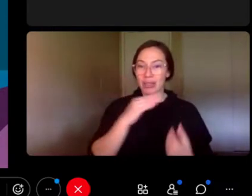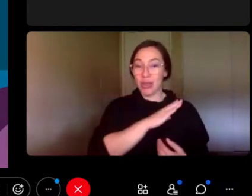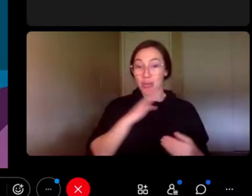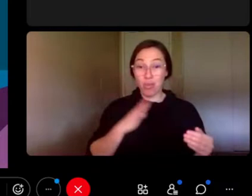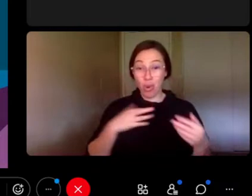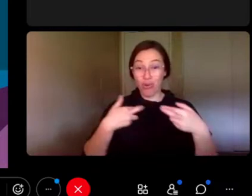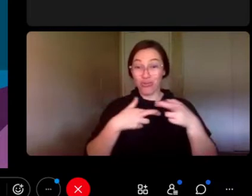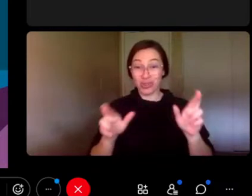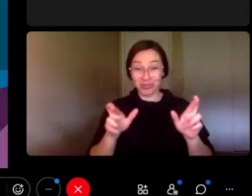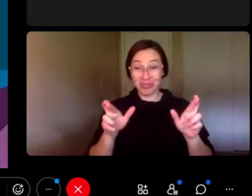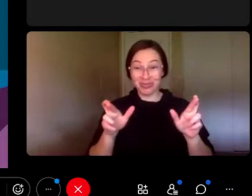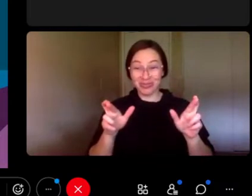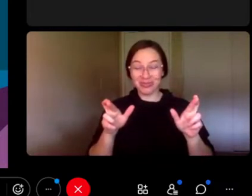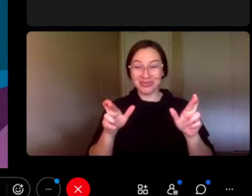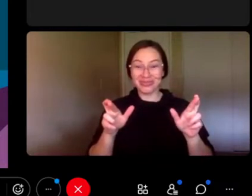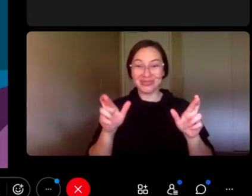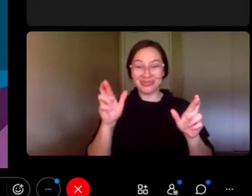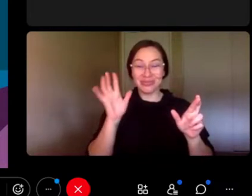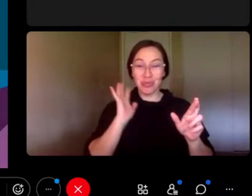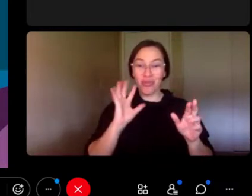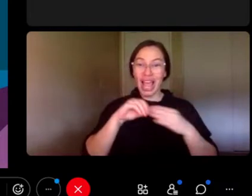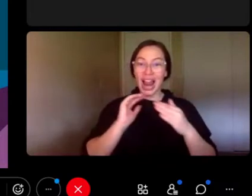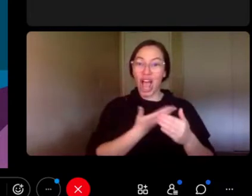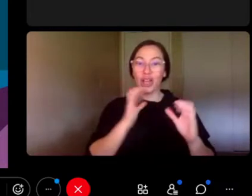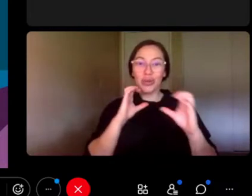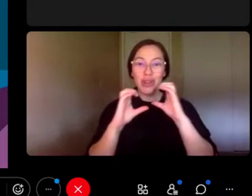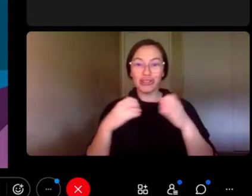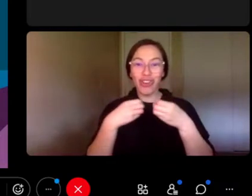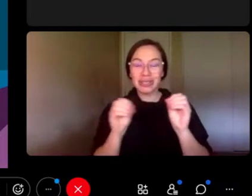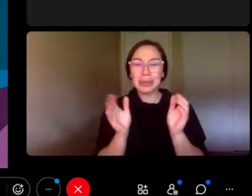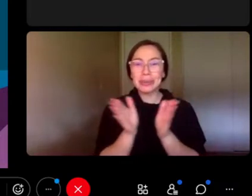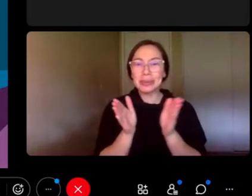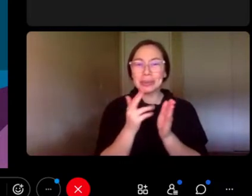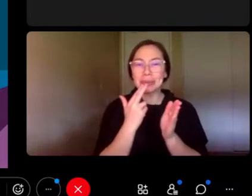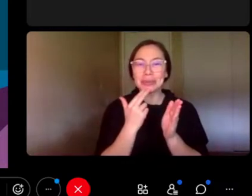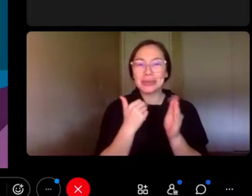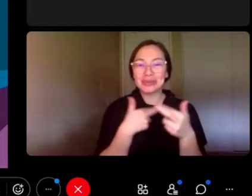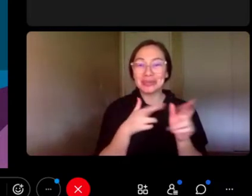to be in our communications office. It was this little tiny thing. And I would be at